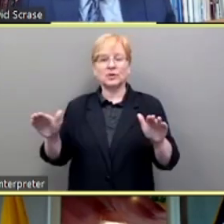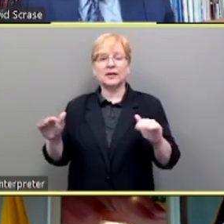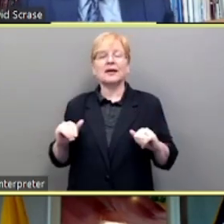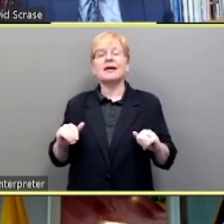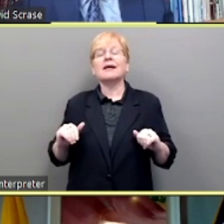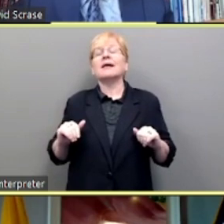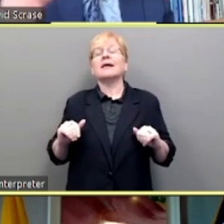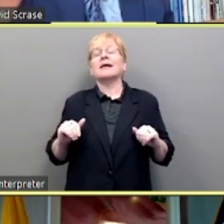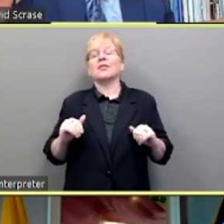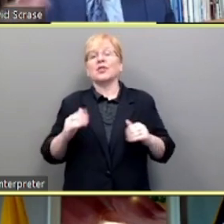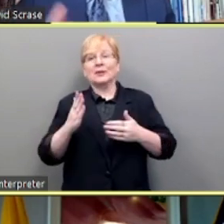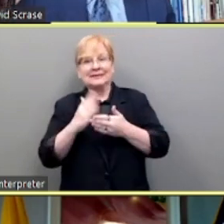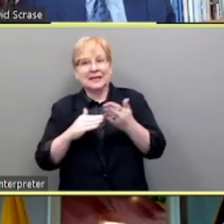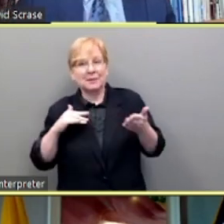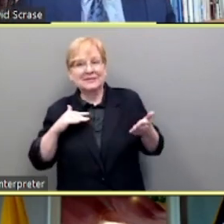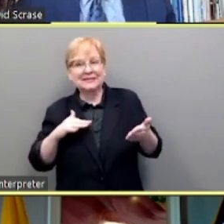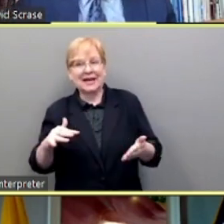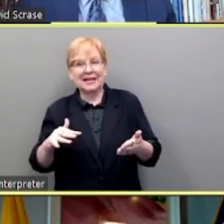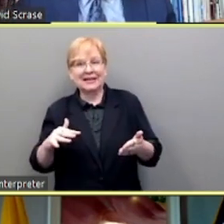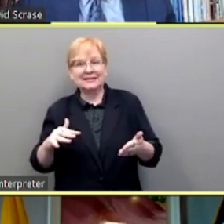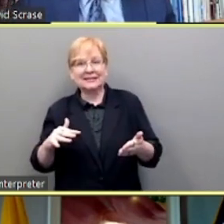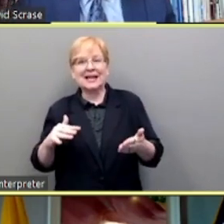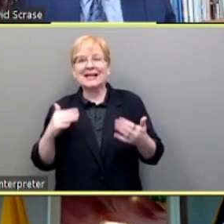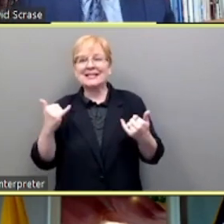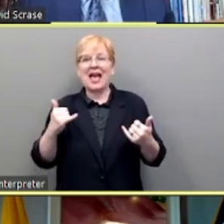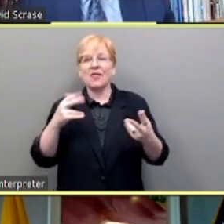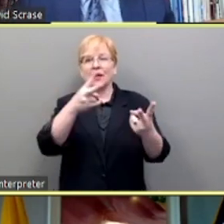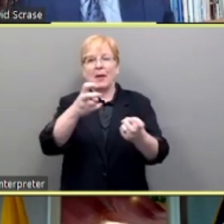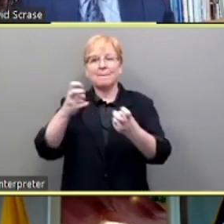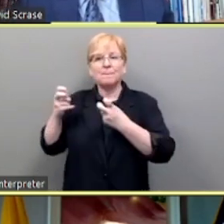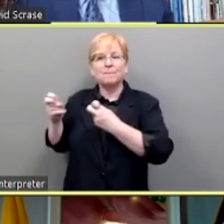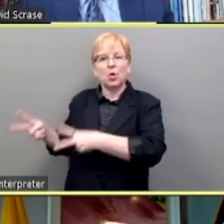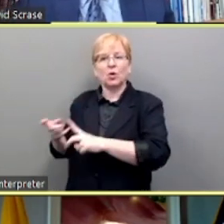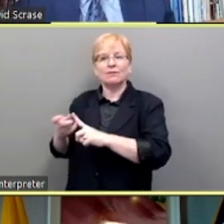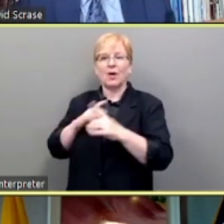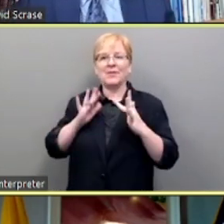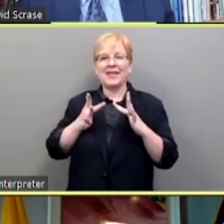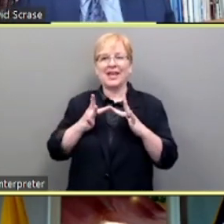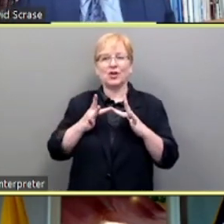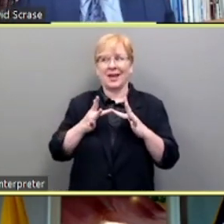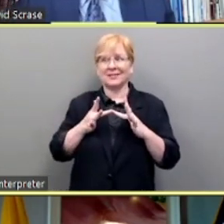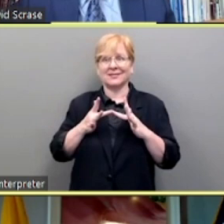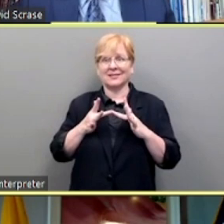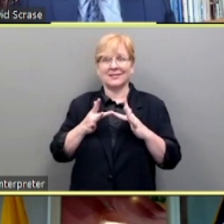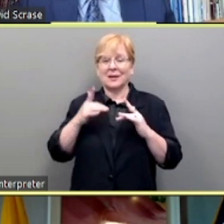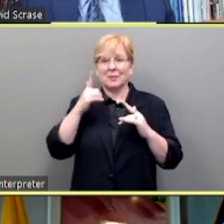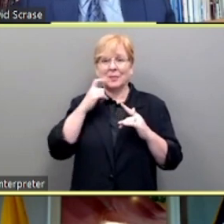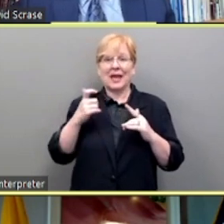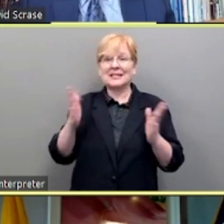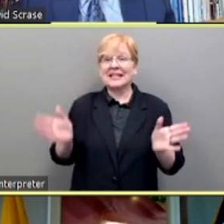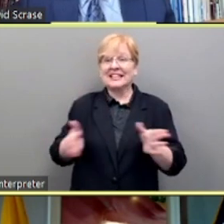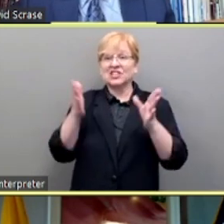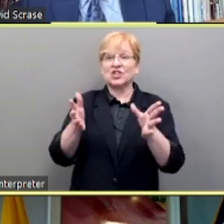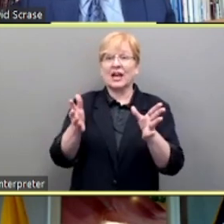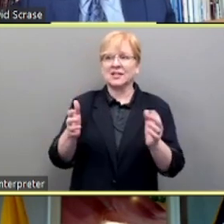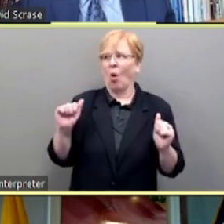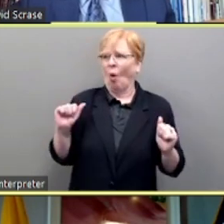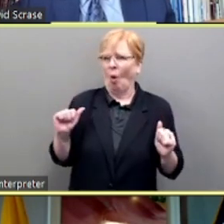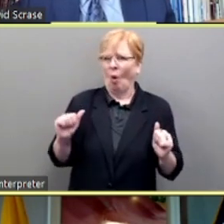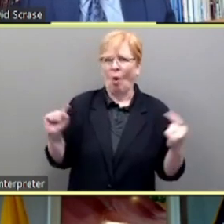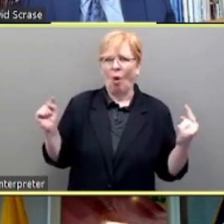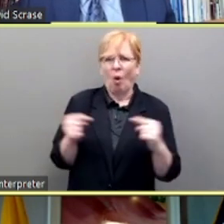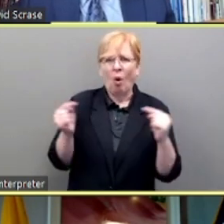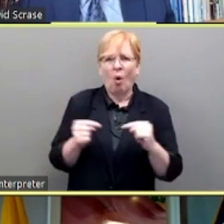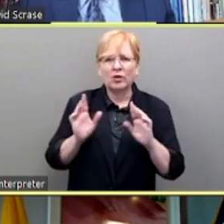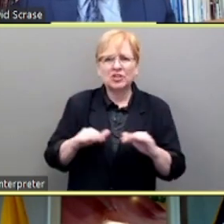were invented that have now been taken off the internet that people are still sending me that suggest harm for kids from